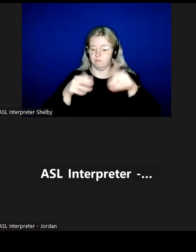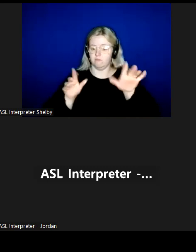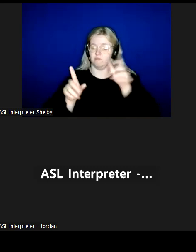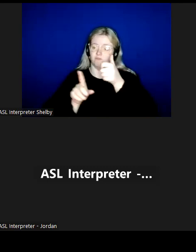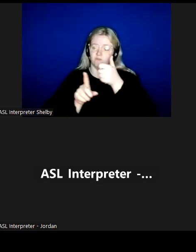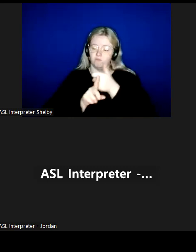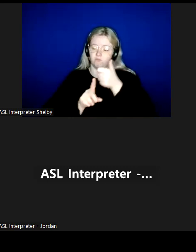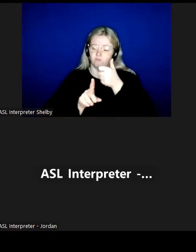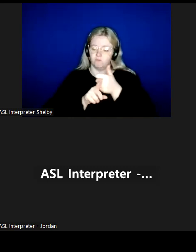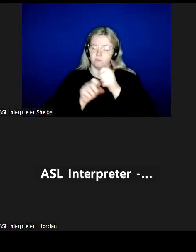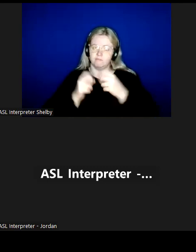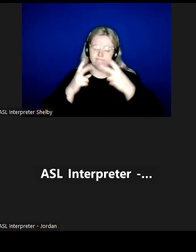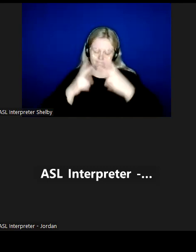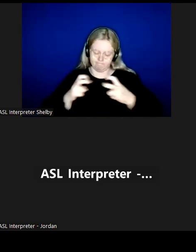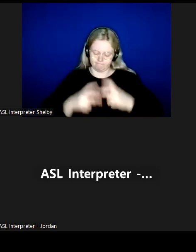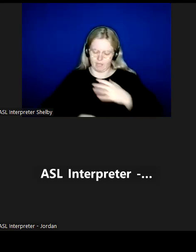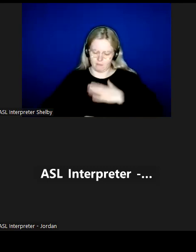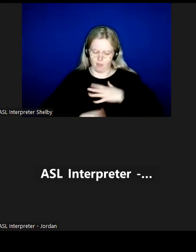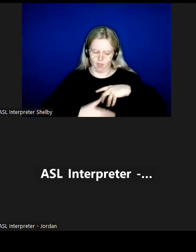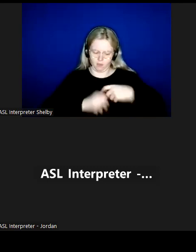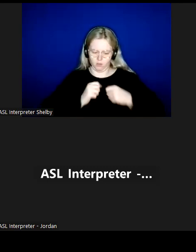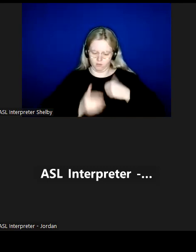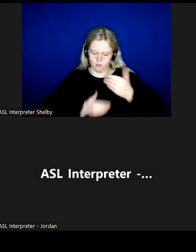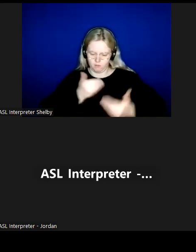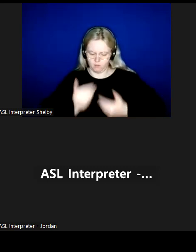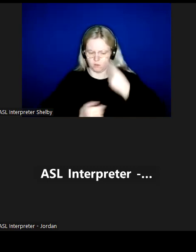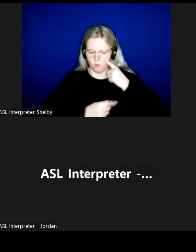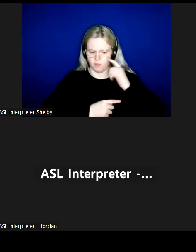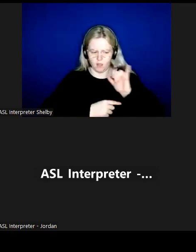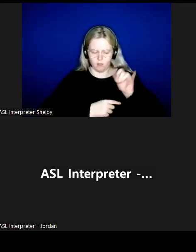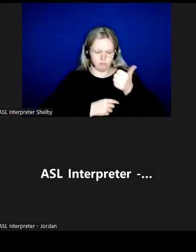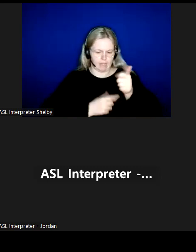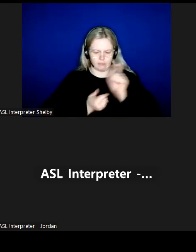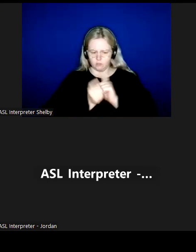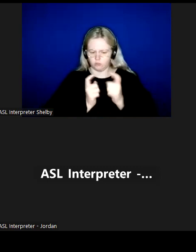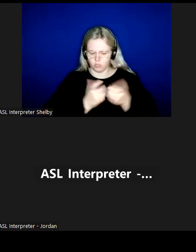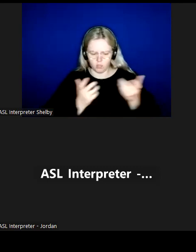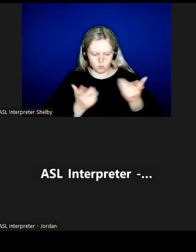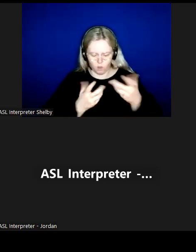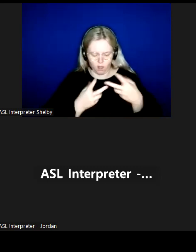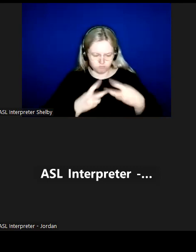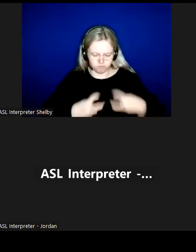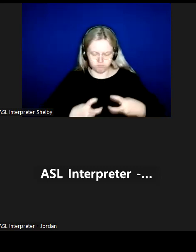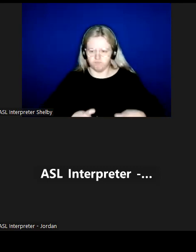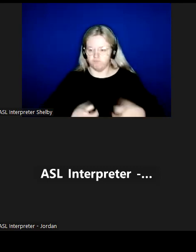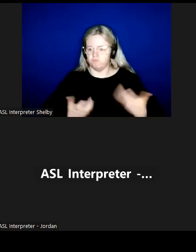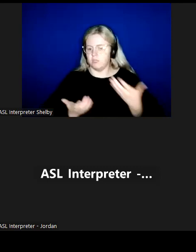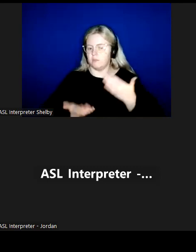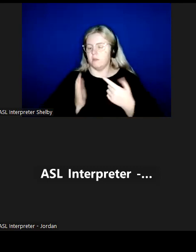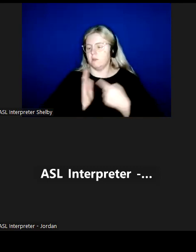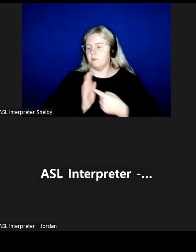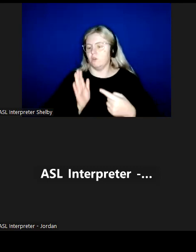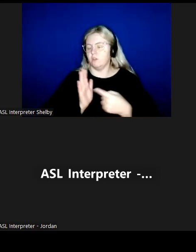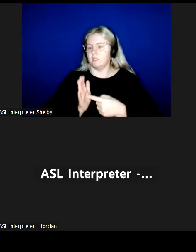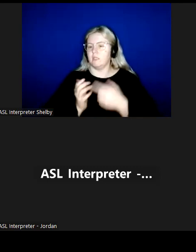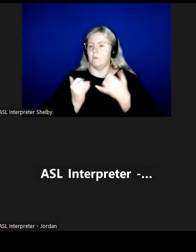there's anything about your grieving process that you want to change, maybe something that, has become